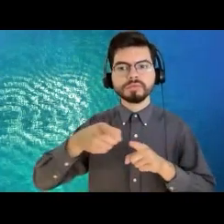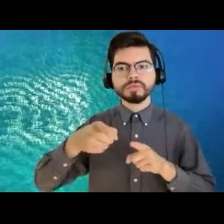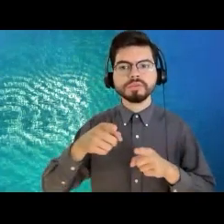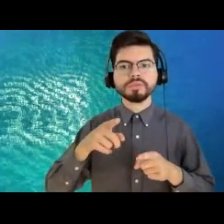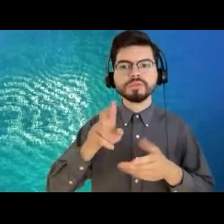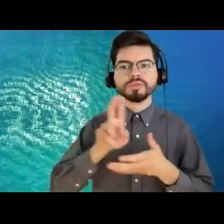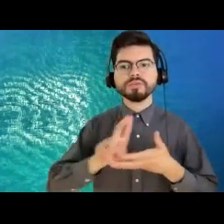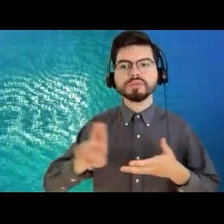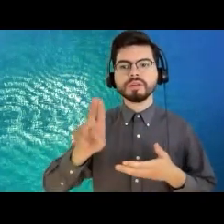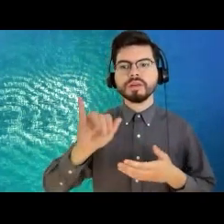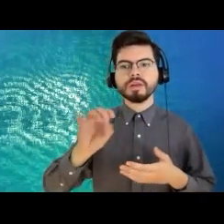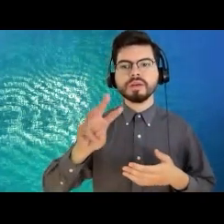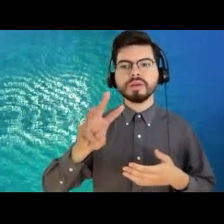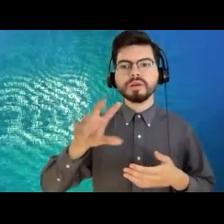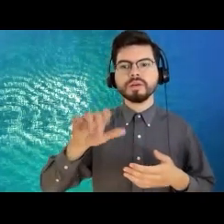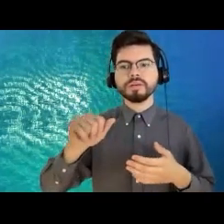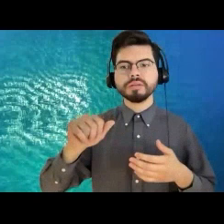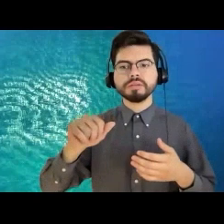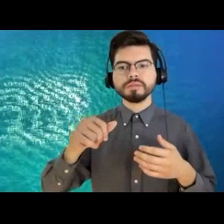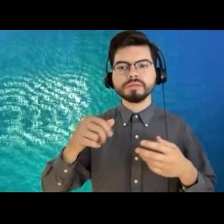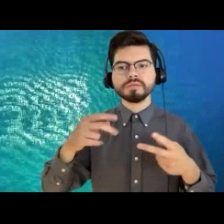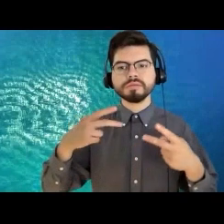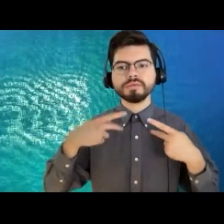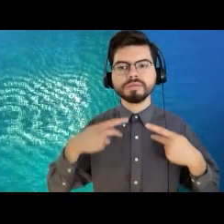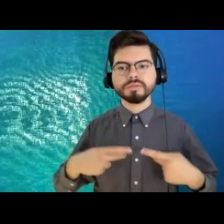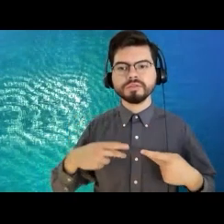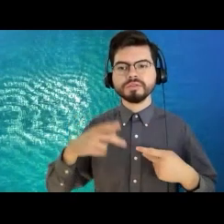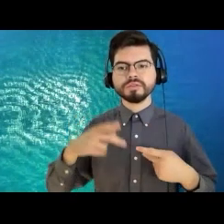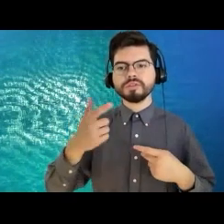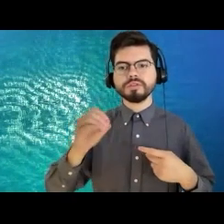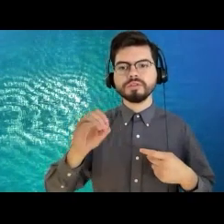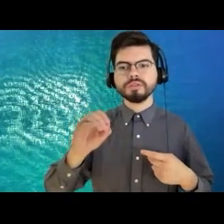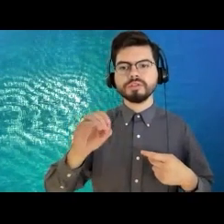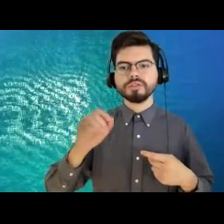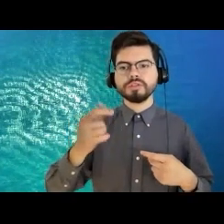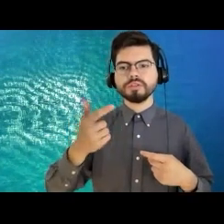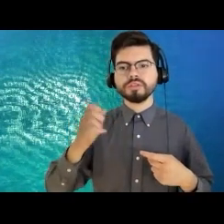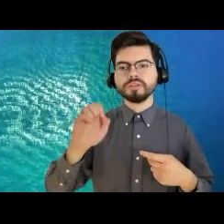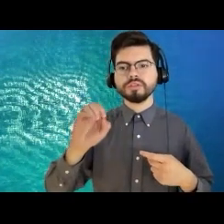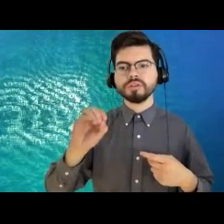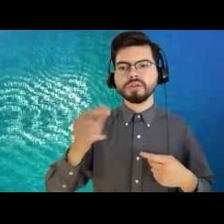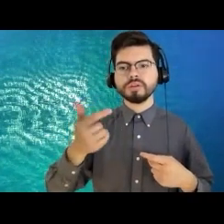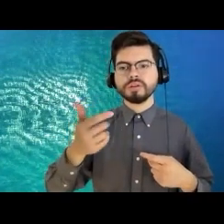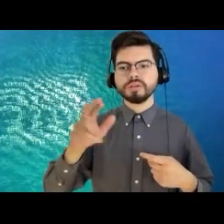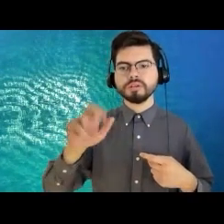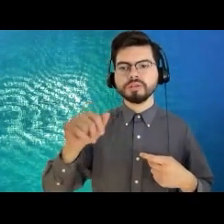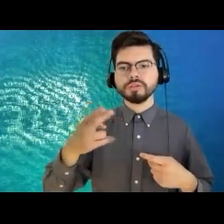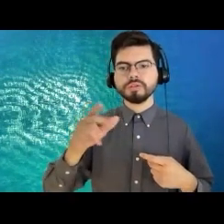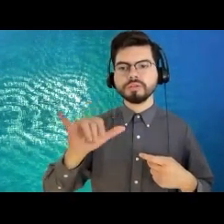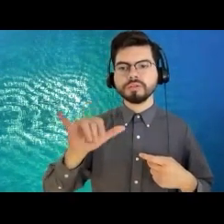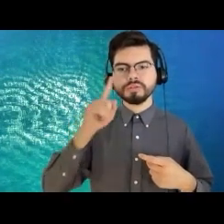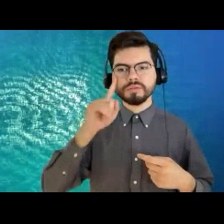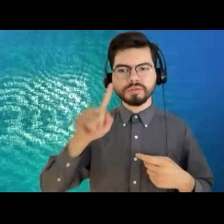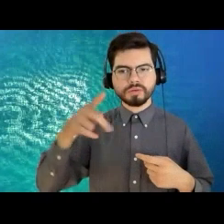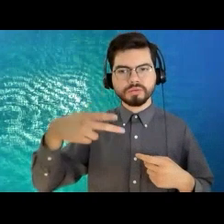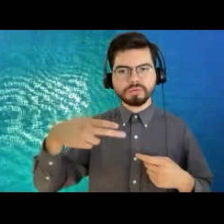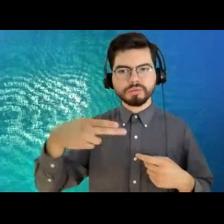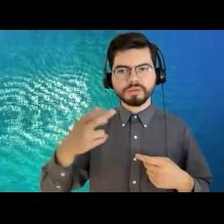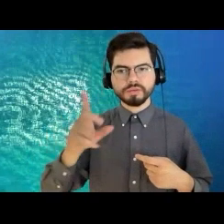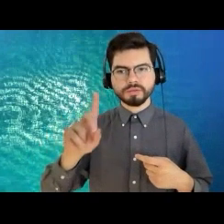was there for a PhD, actually. And during that program, one of the classes was wilderness